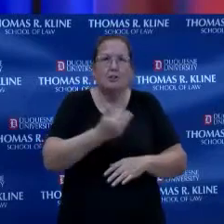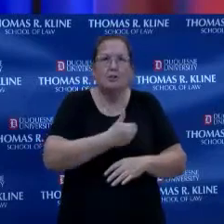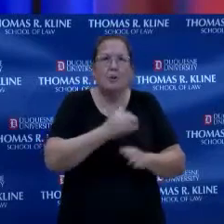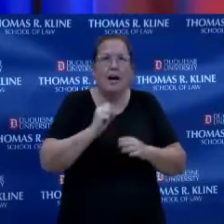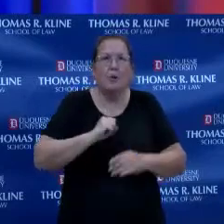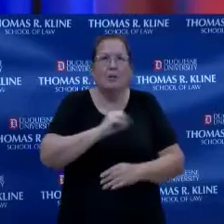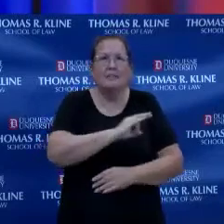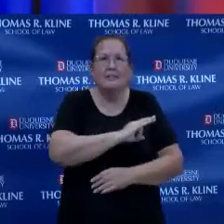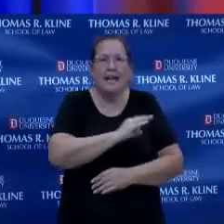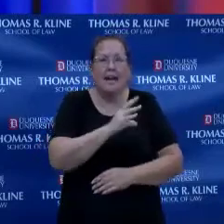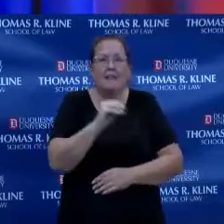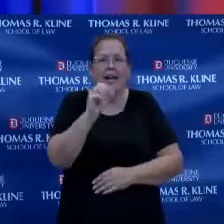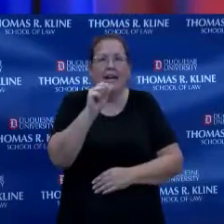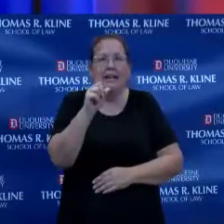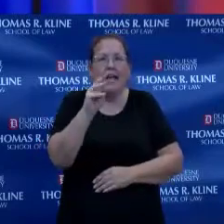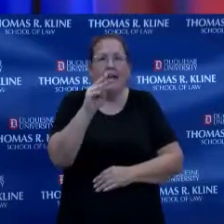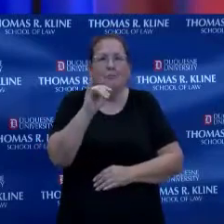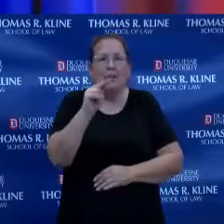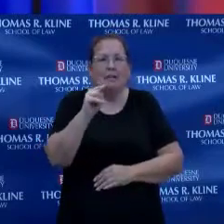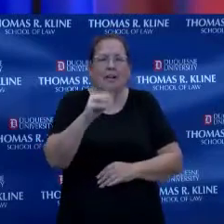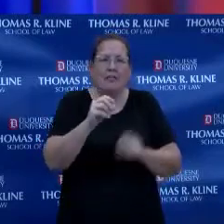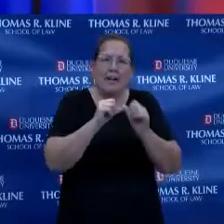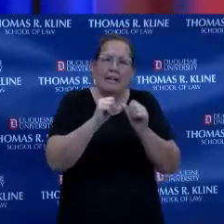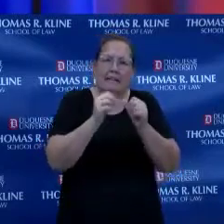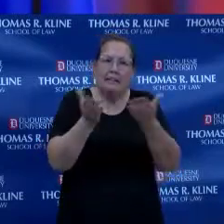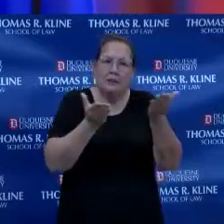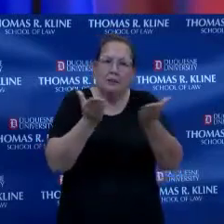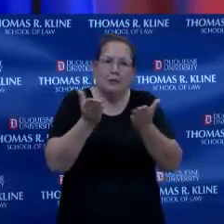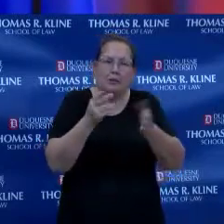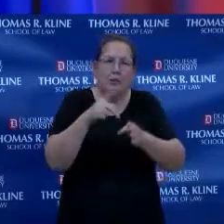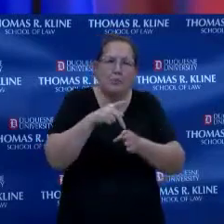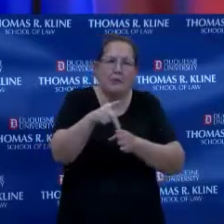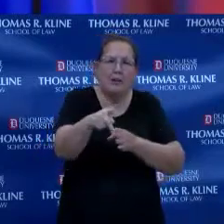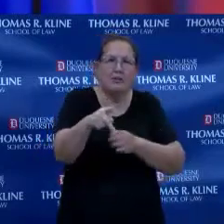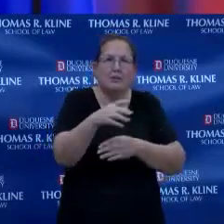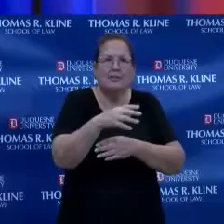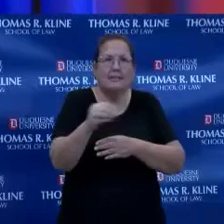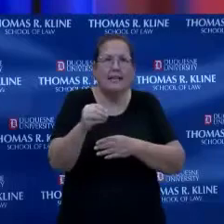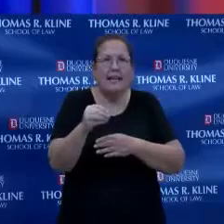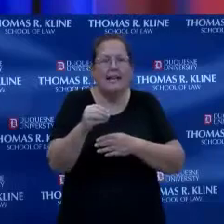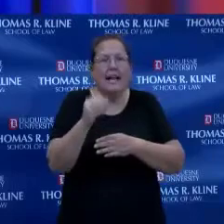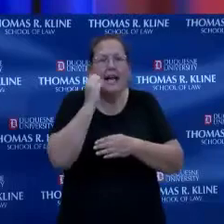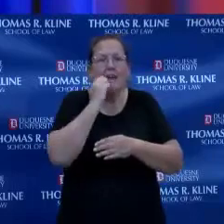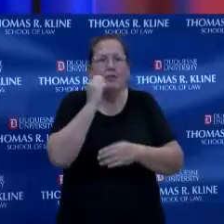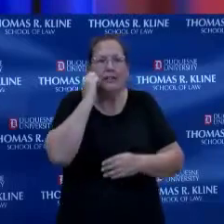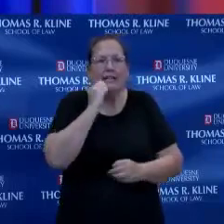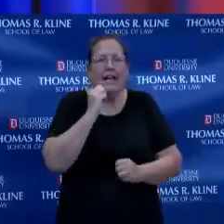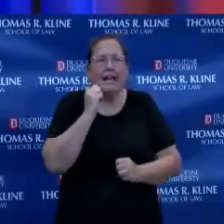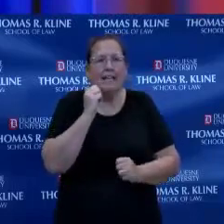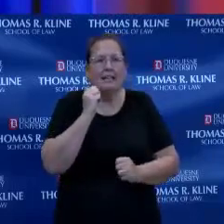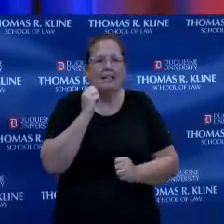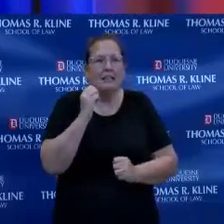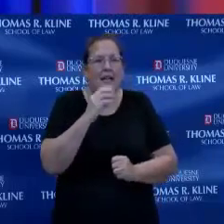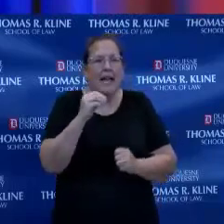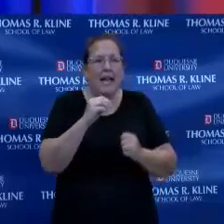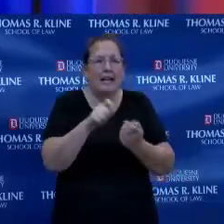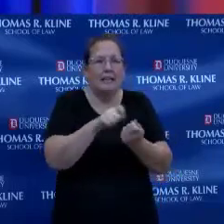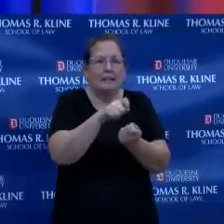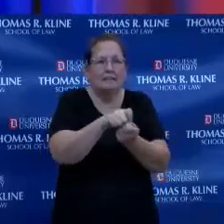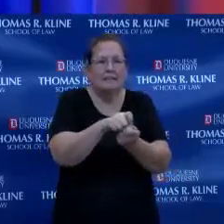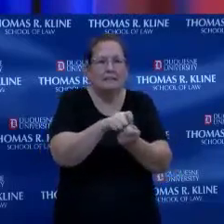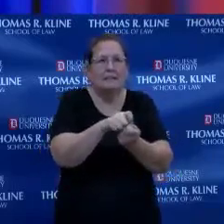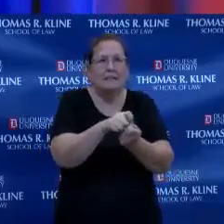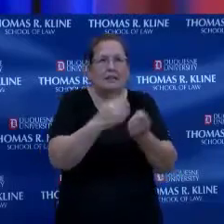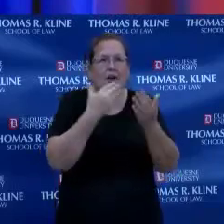staff and administration who tirelessly serve with professionalism and aplomb every single day. In particular, I must